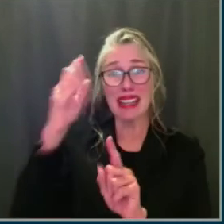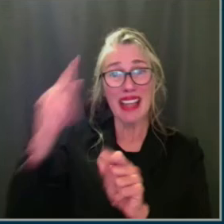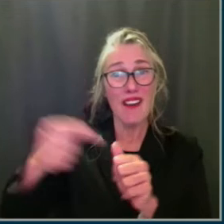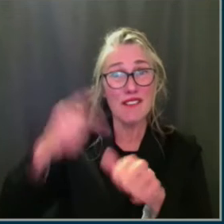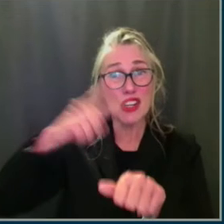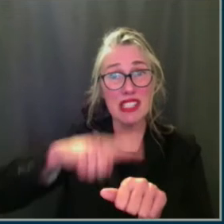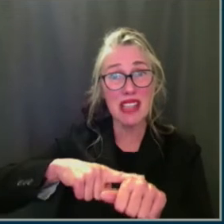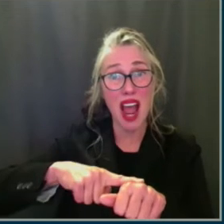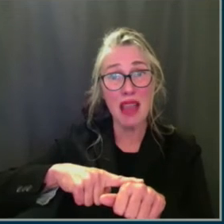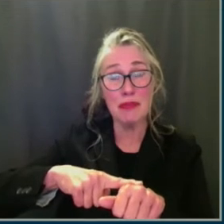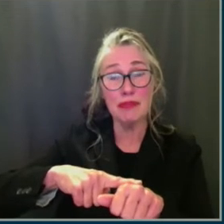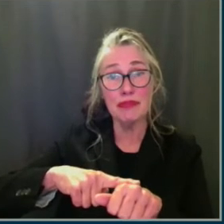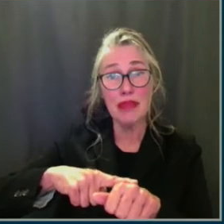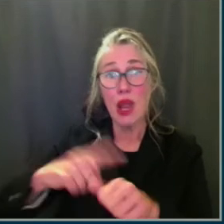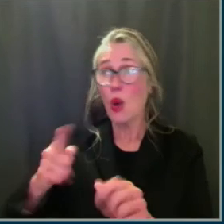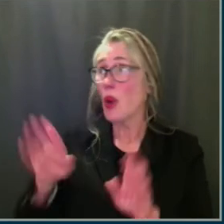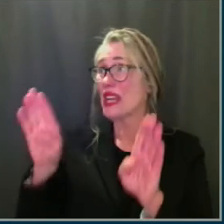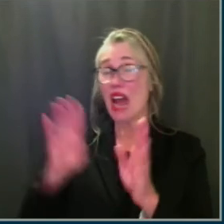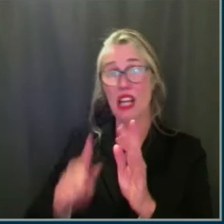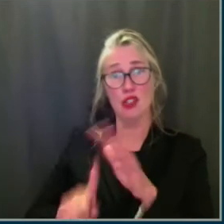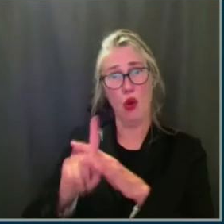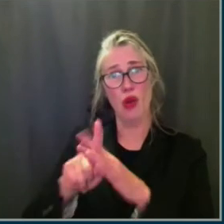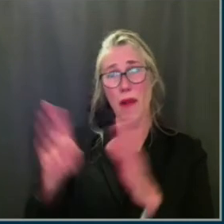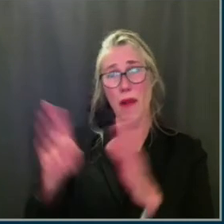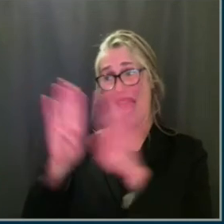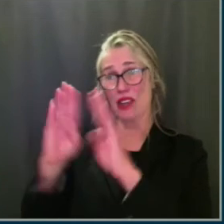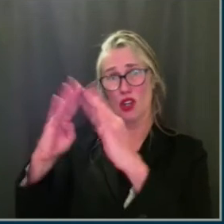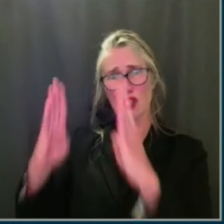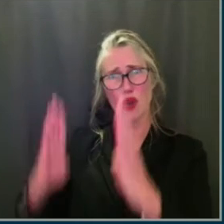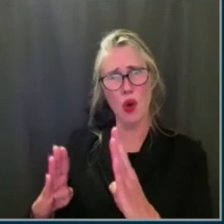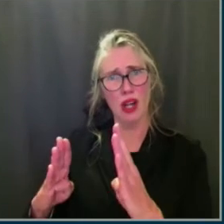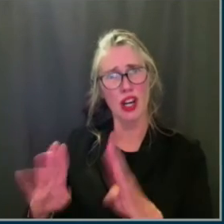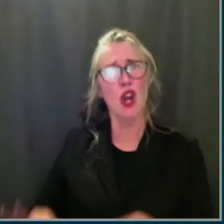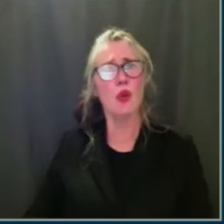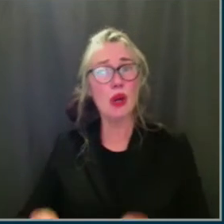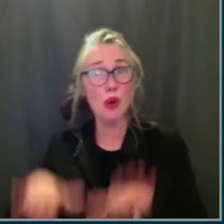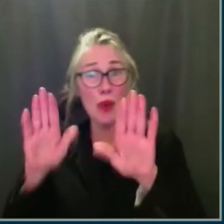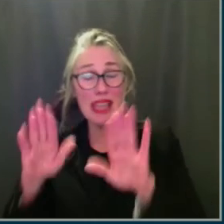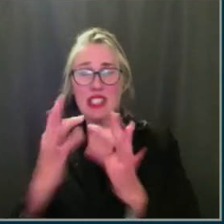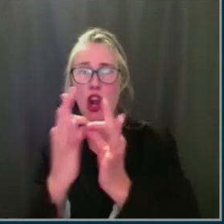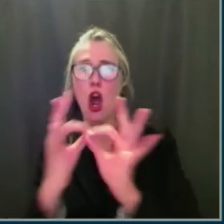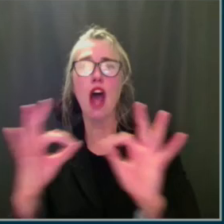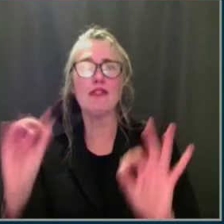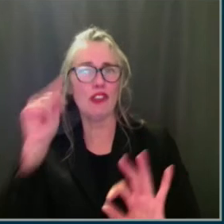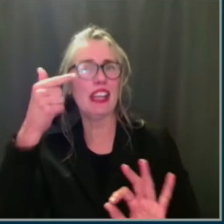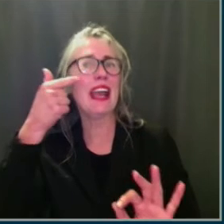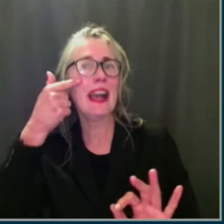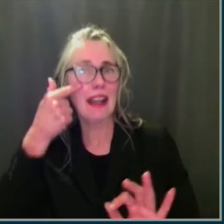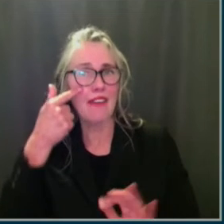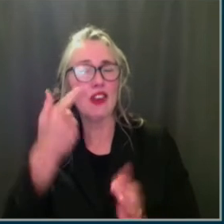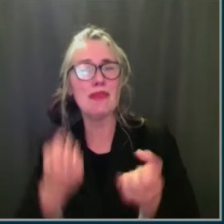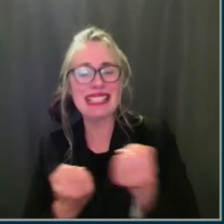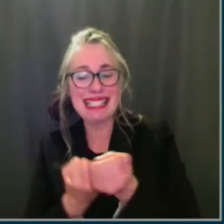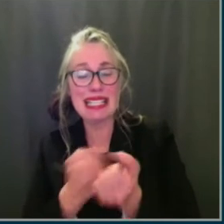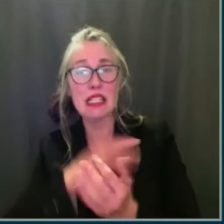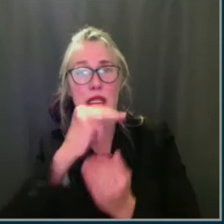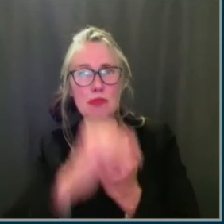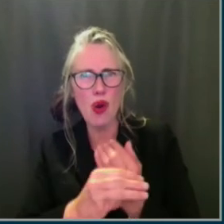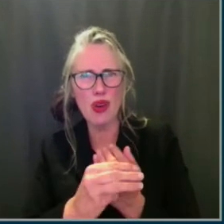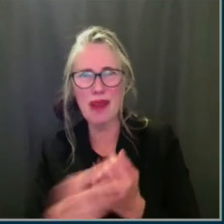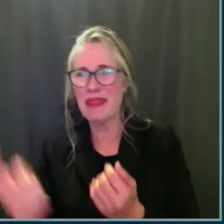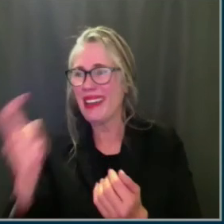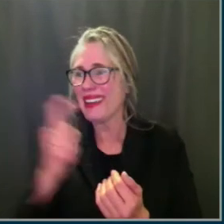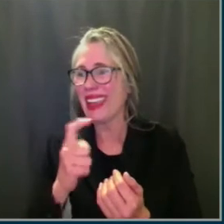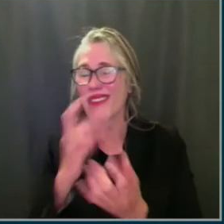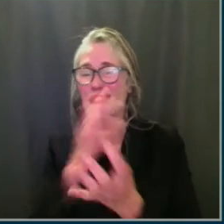were raised on the free lunch program, on public assistance, and government cheese. And it was the promise of education that my teacher